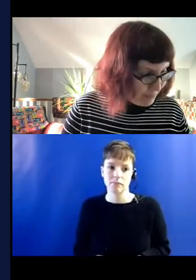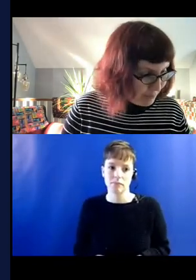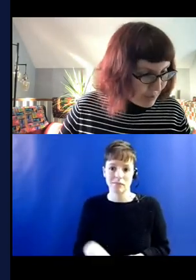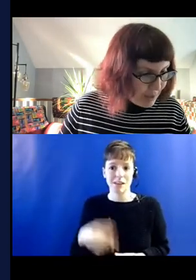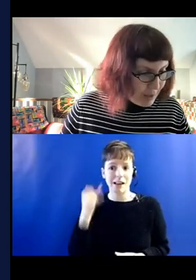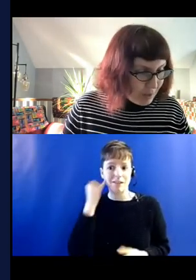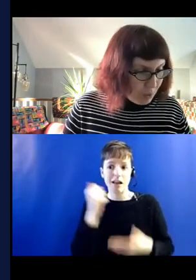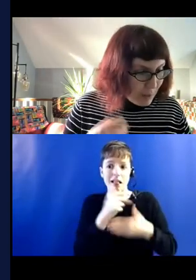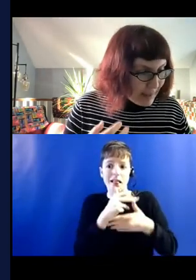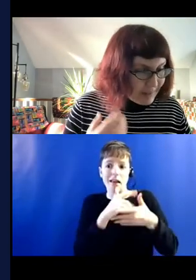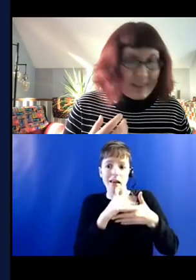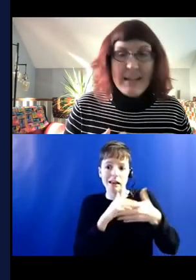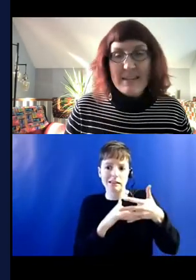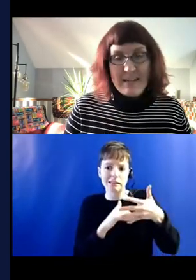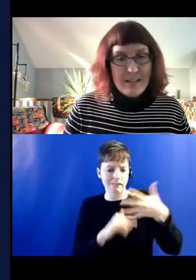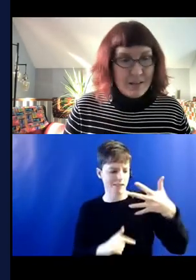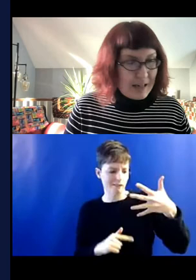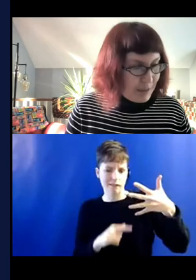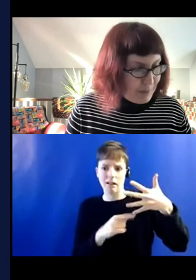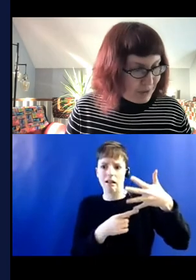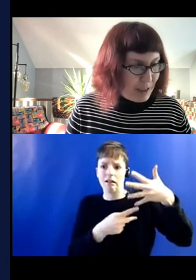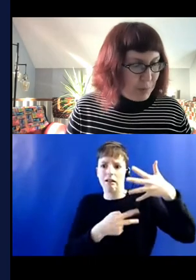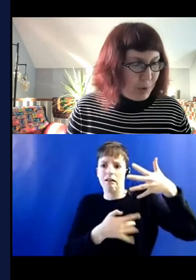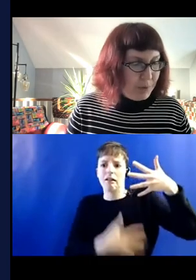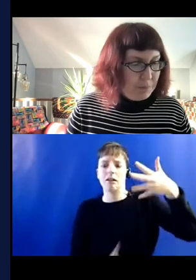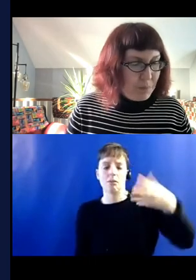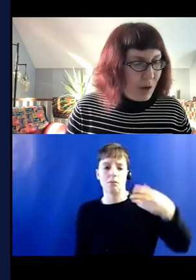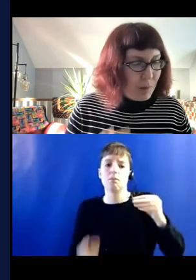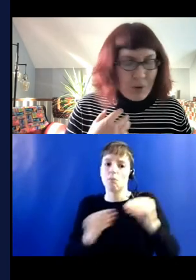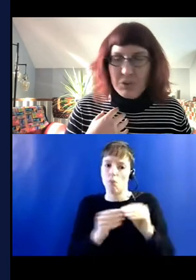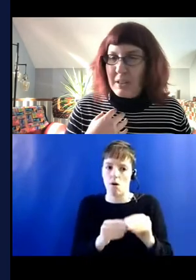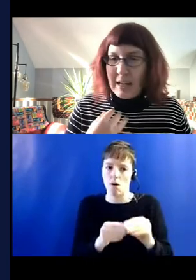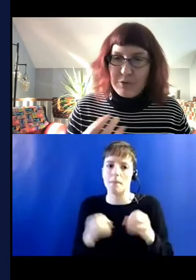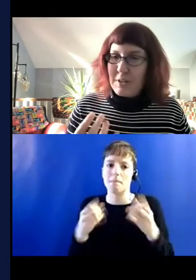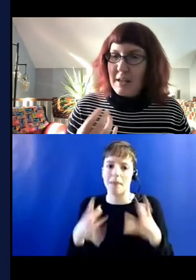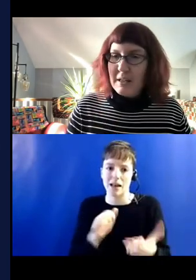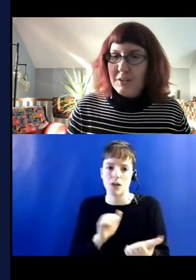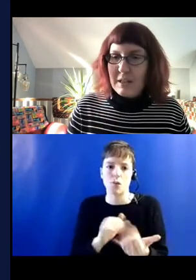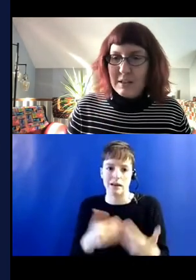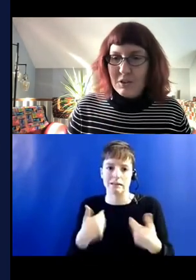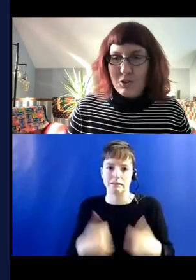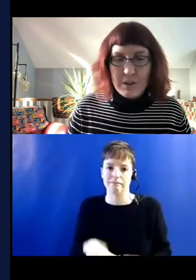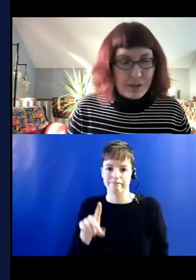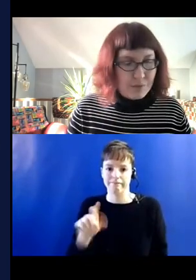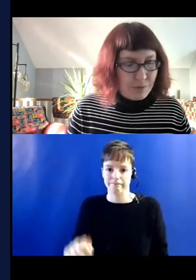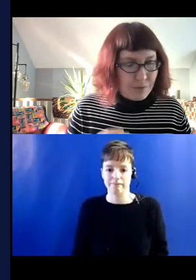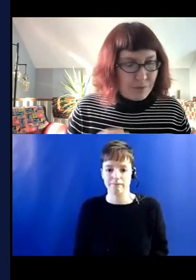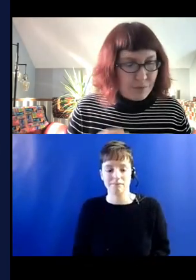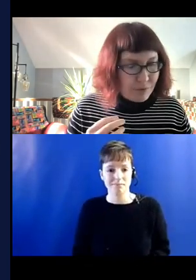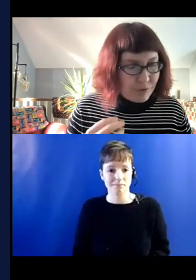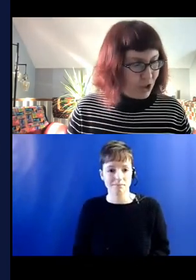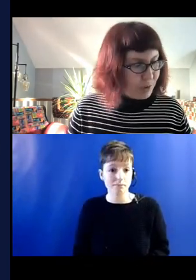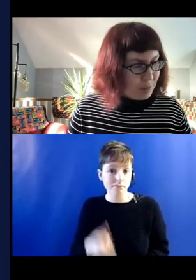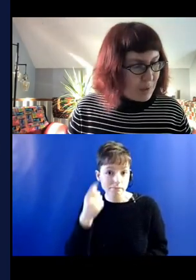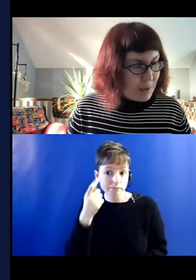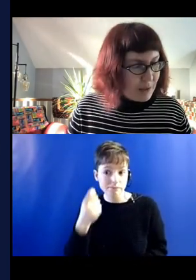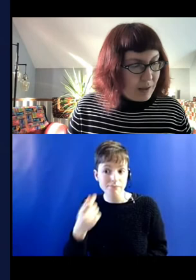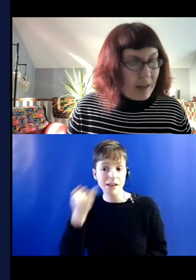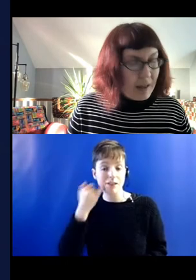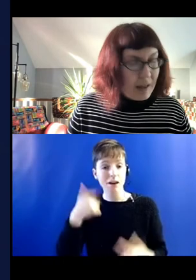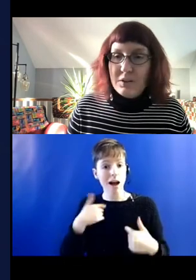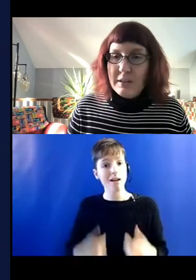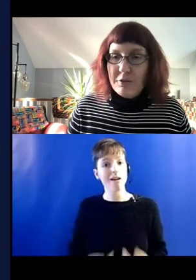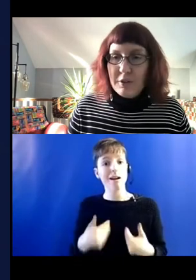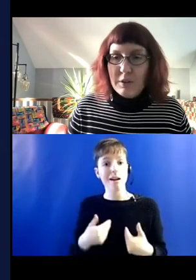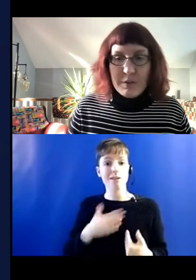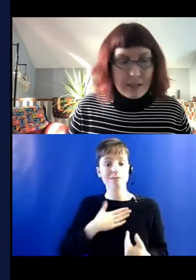disabled. When I say then that I'm disabled, almost everything I said at the start vanishes.